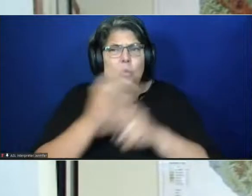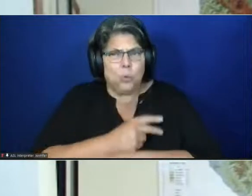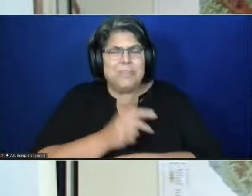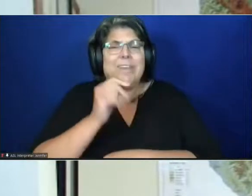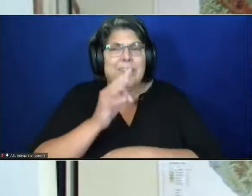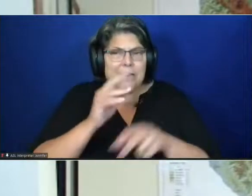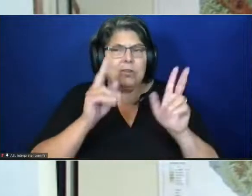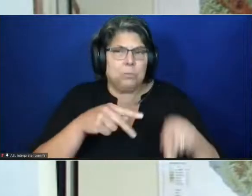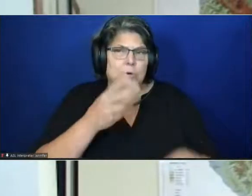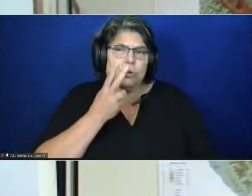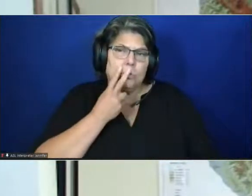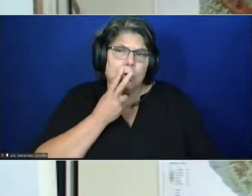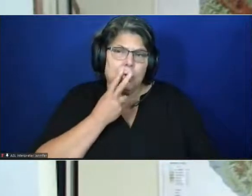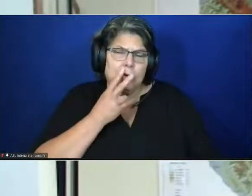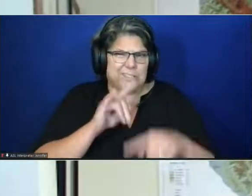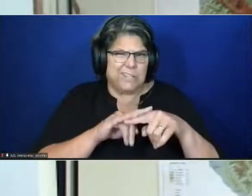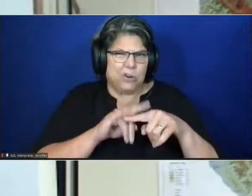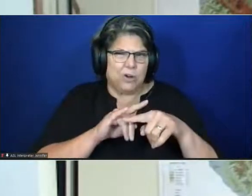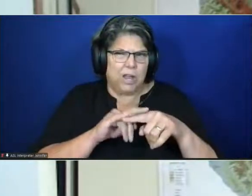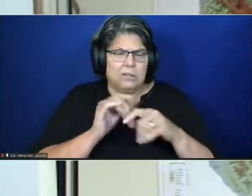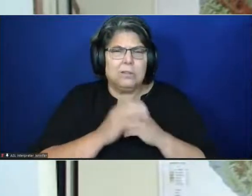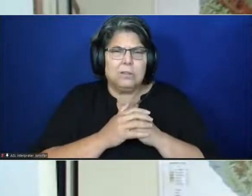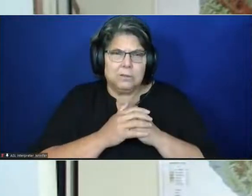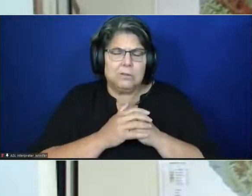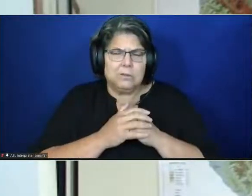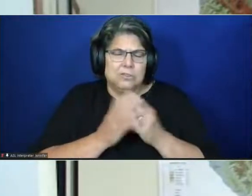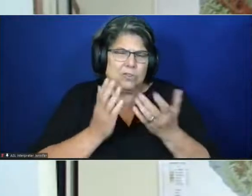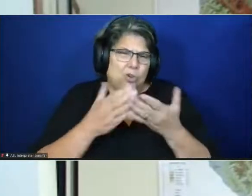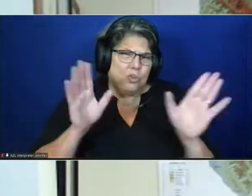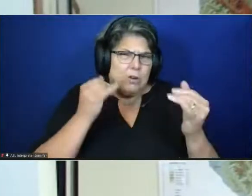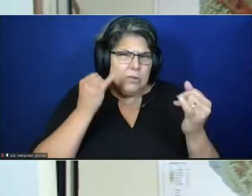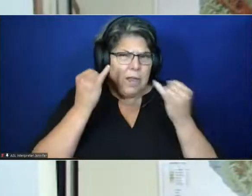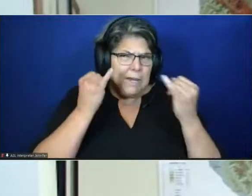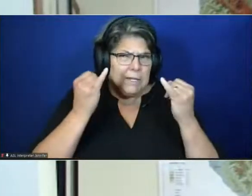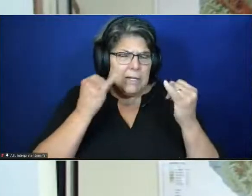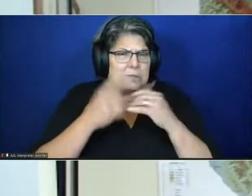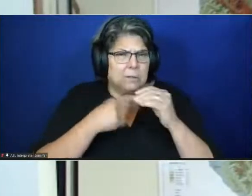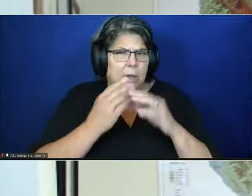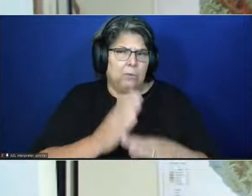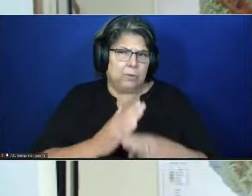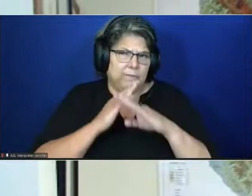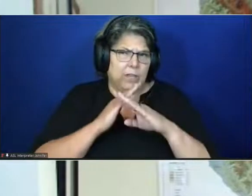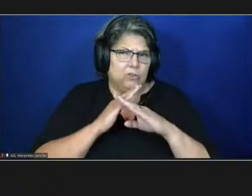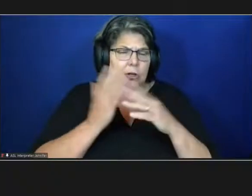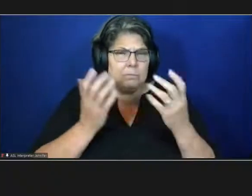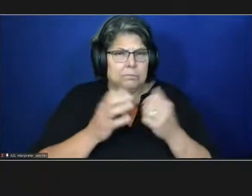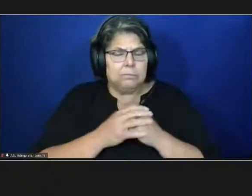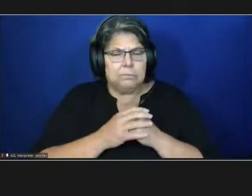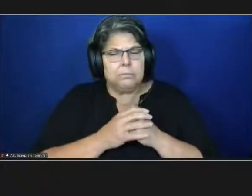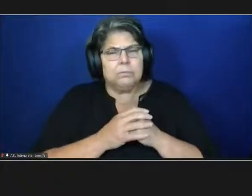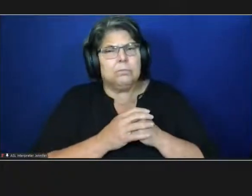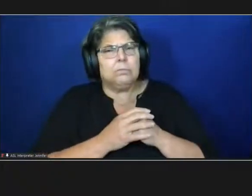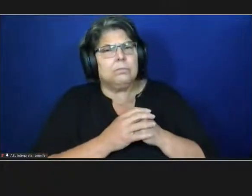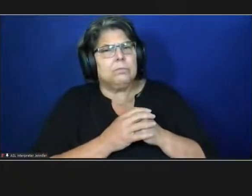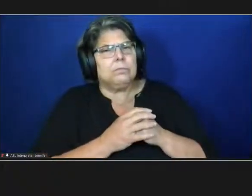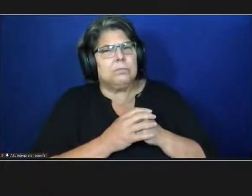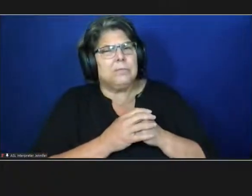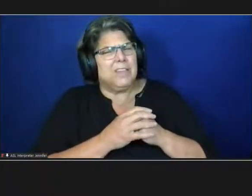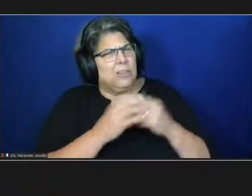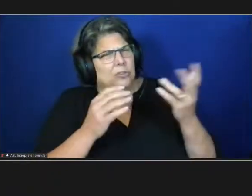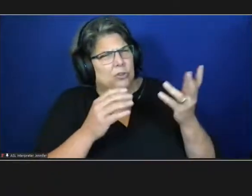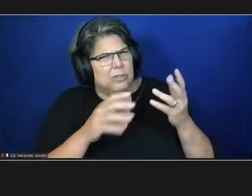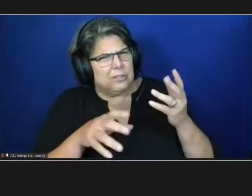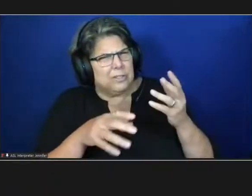cigarette smoking. So those are sort of general ideas about prevention. I guess actually just to follow up on that